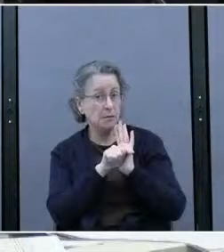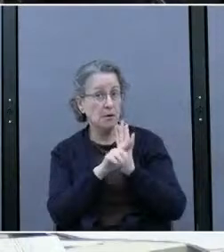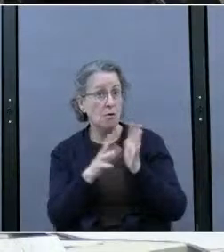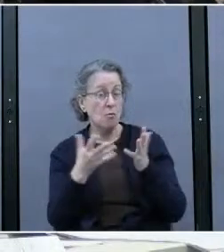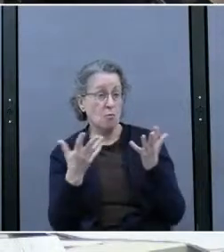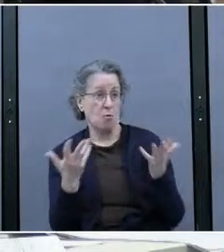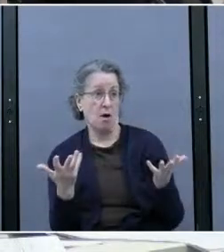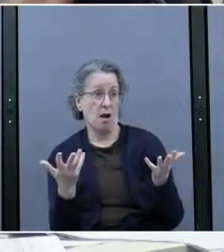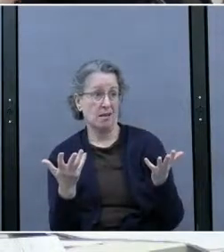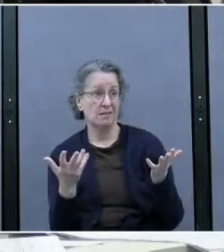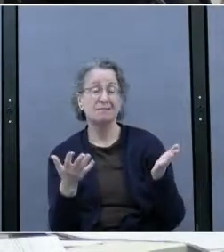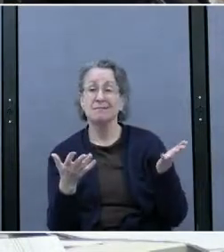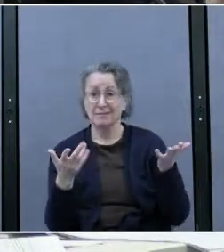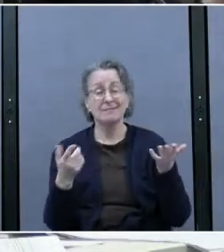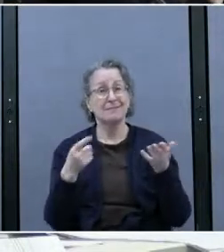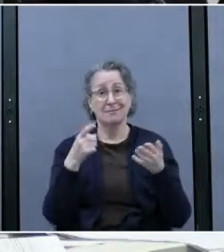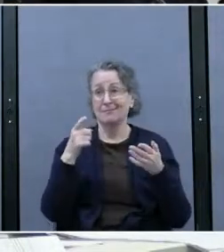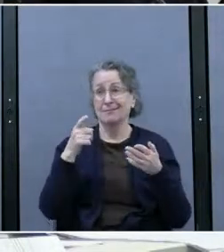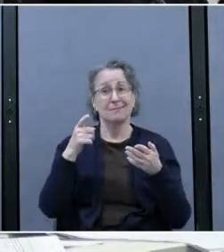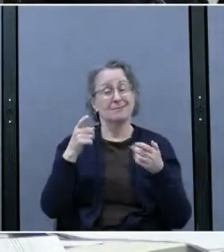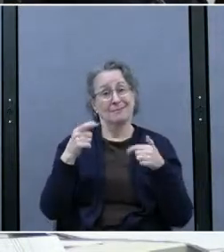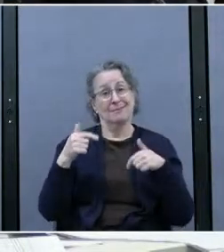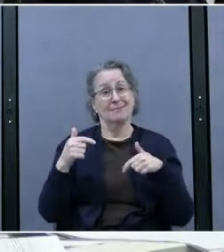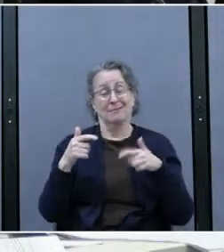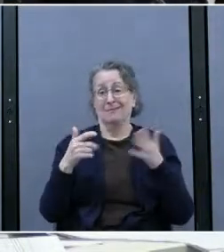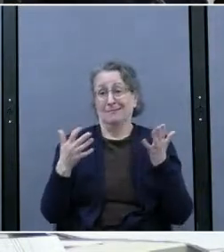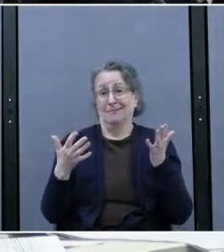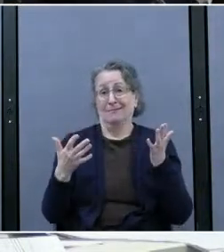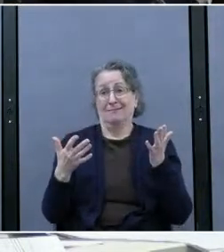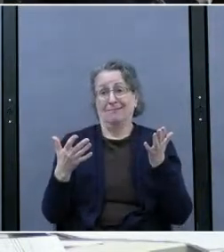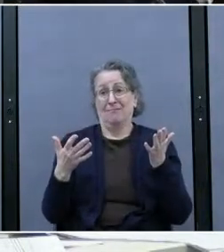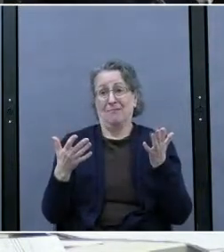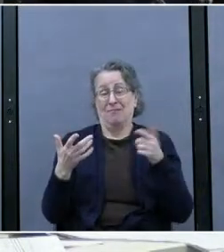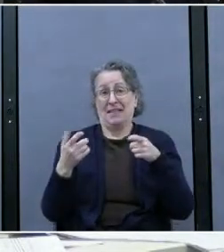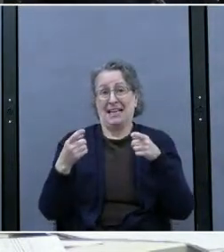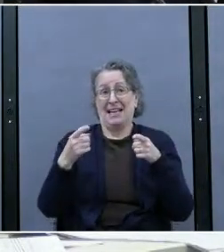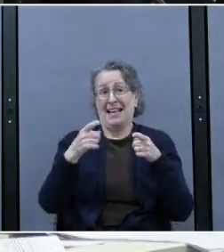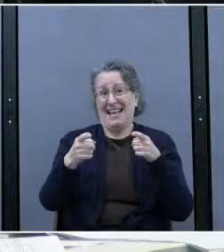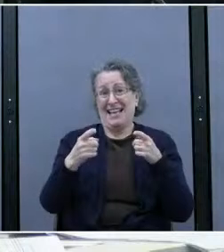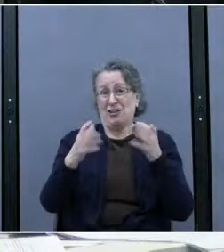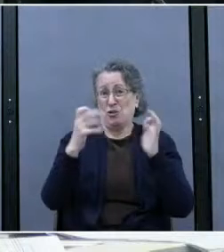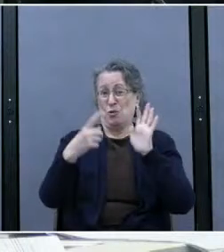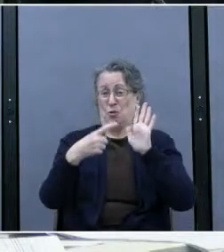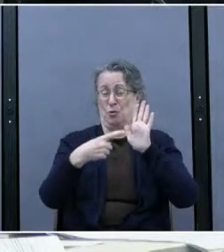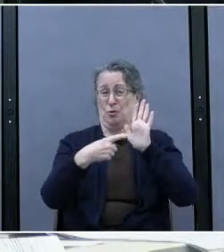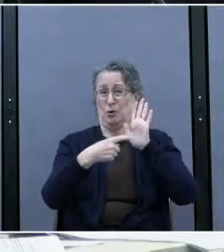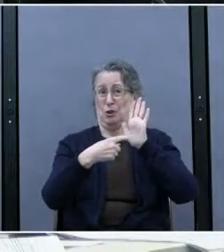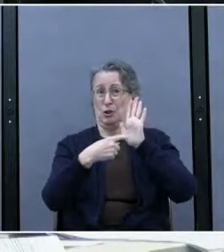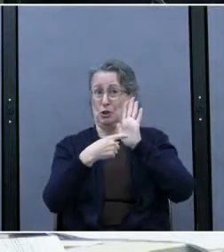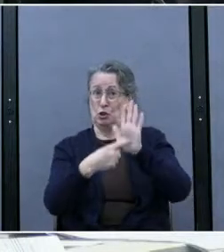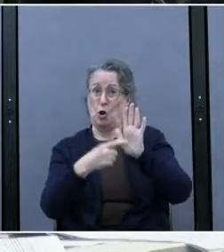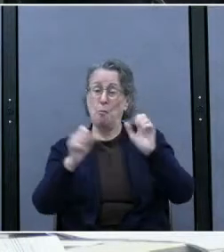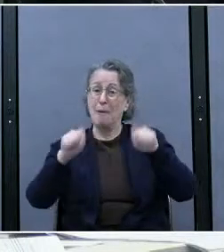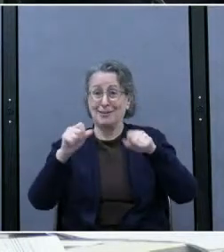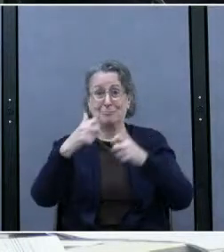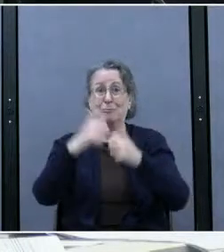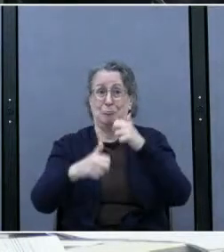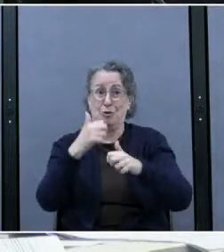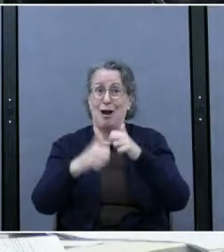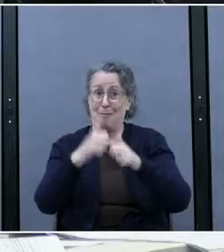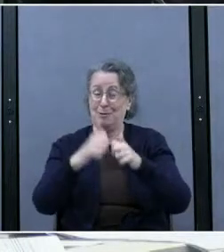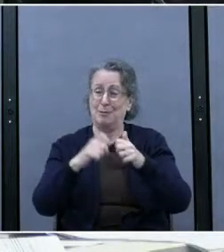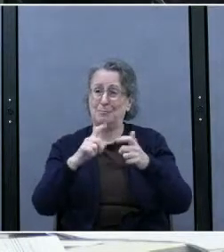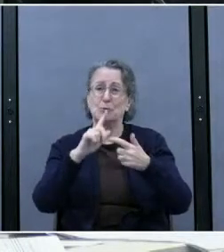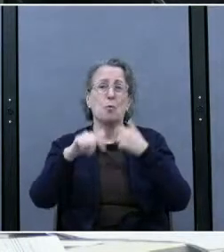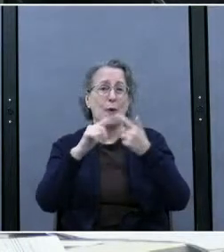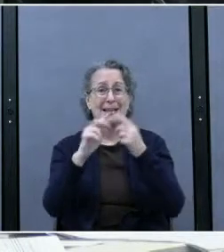contractors, unions, everyone else starts to show what your sensitivity is, so that can lead to